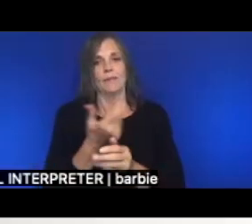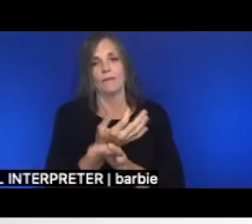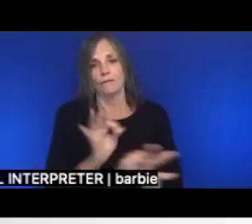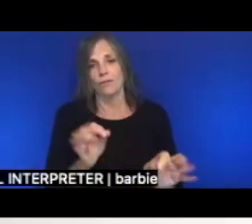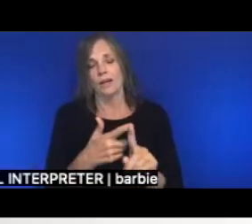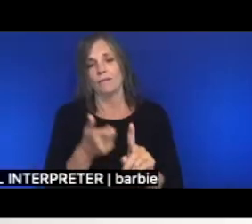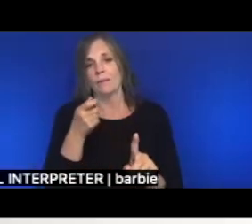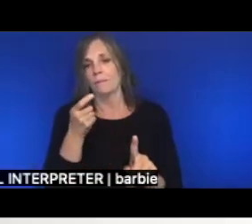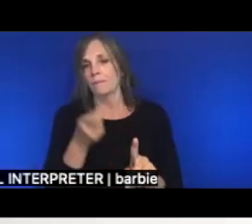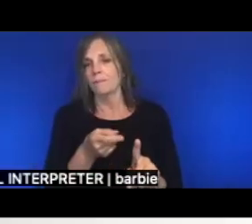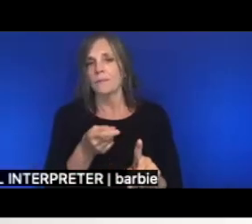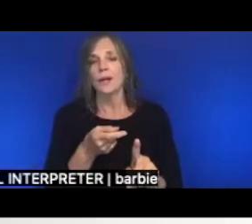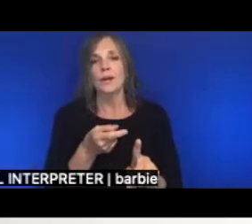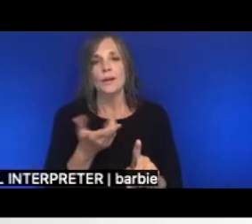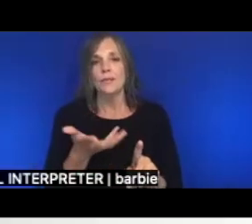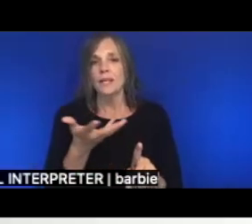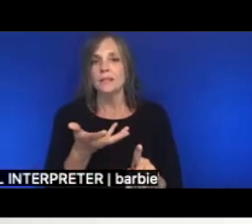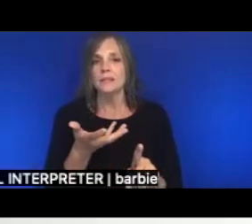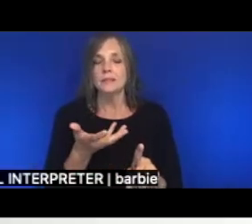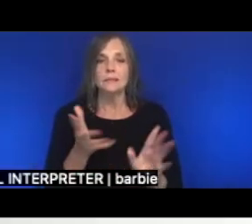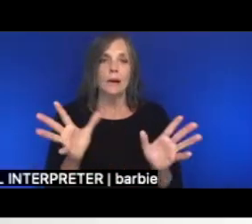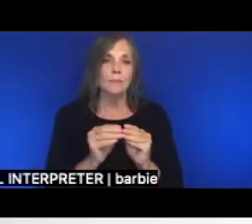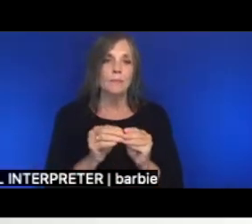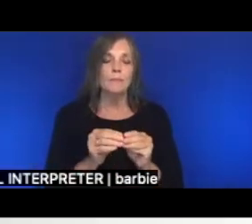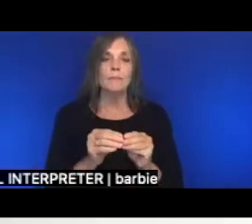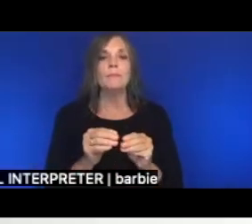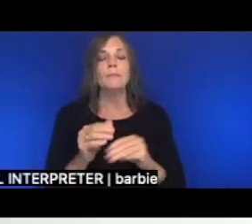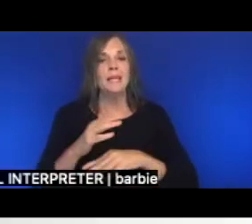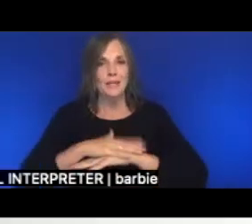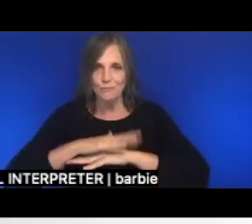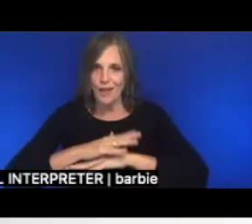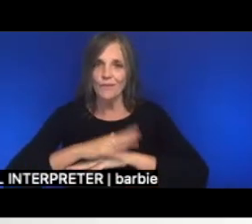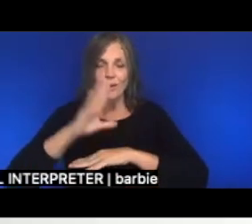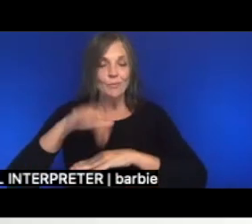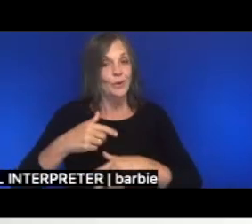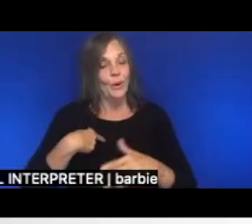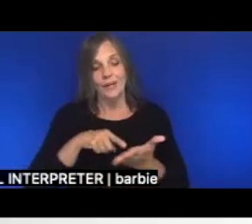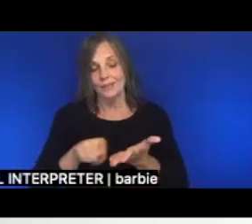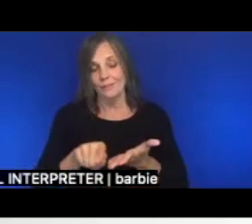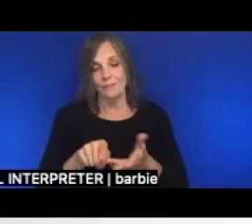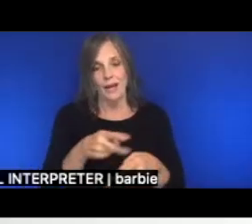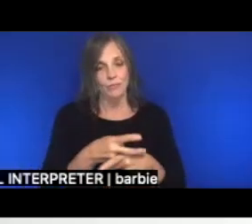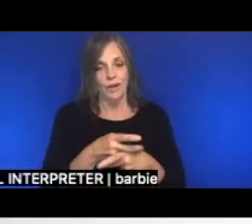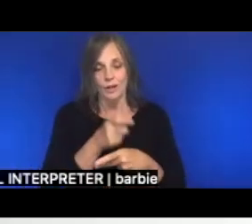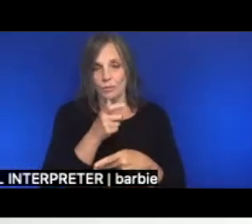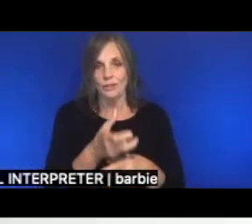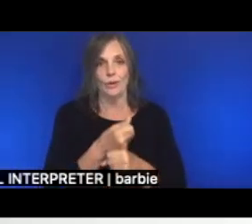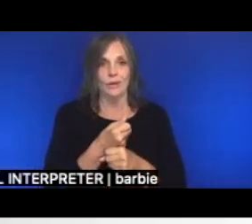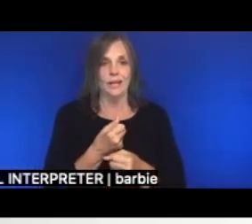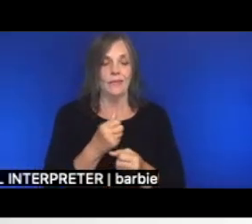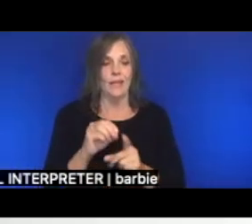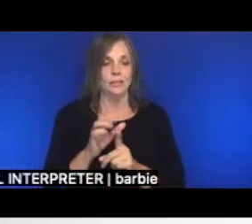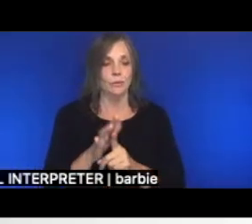these uh, meeting platforms, because when exactly. it's a paid product, then we don't get that